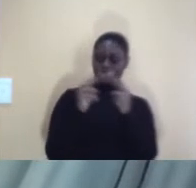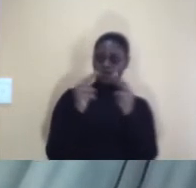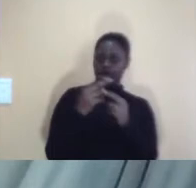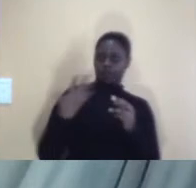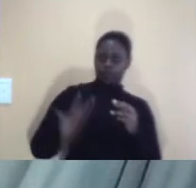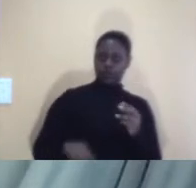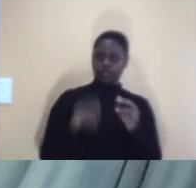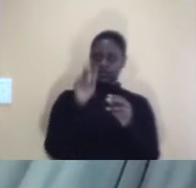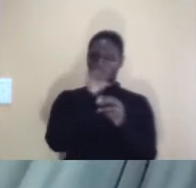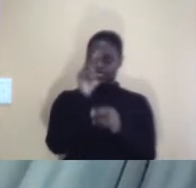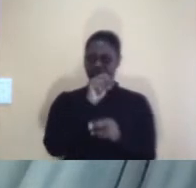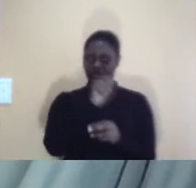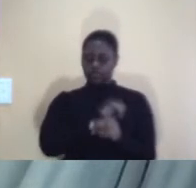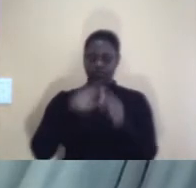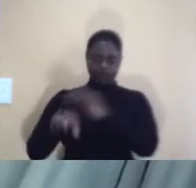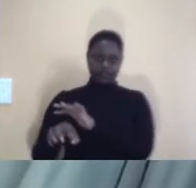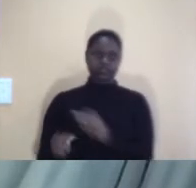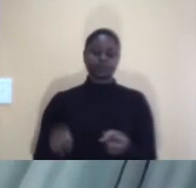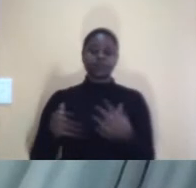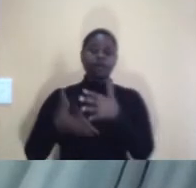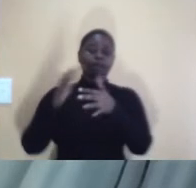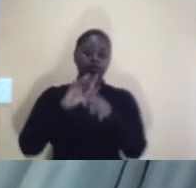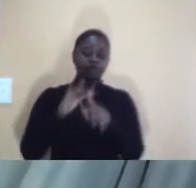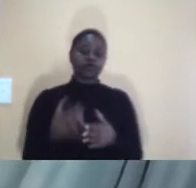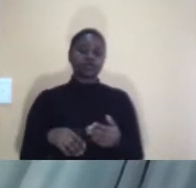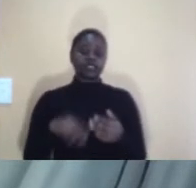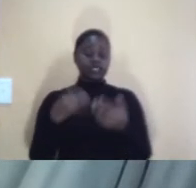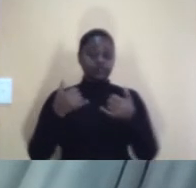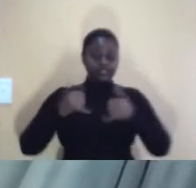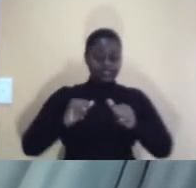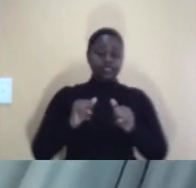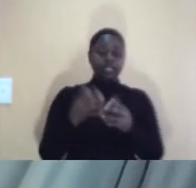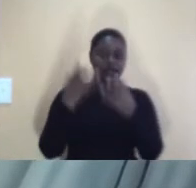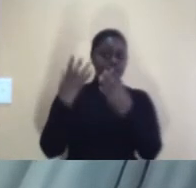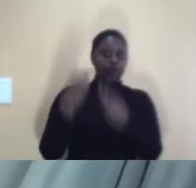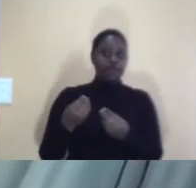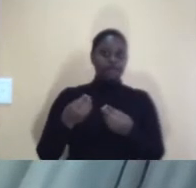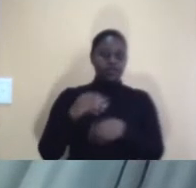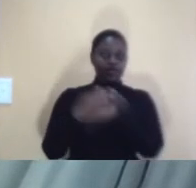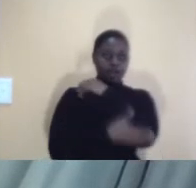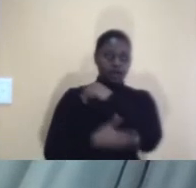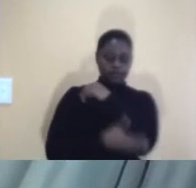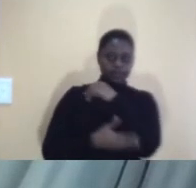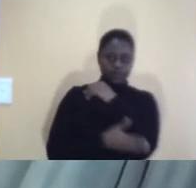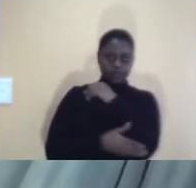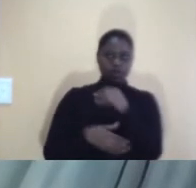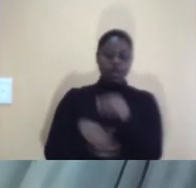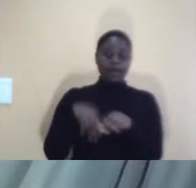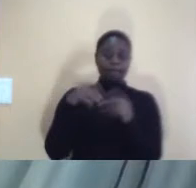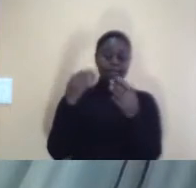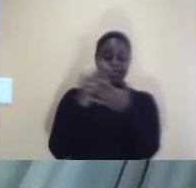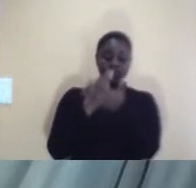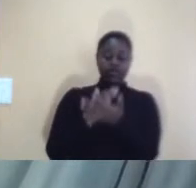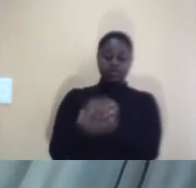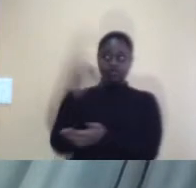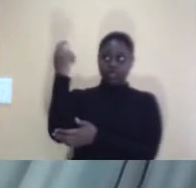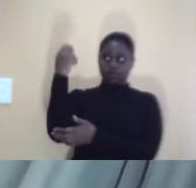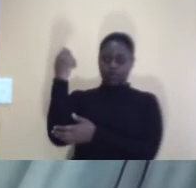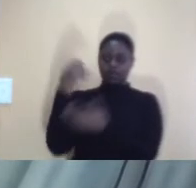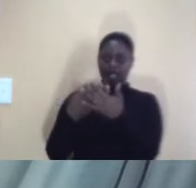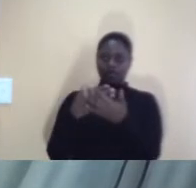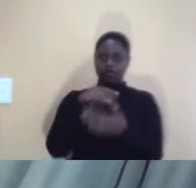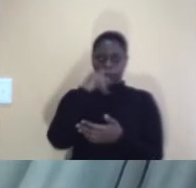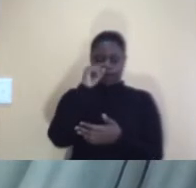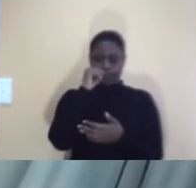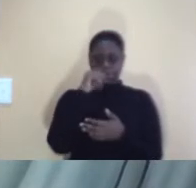the disparity that still exists within our country, especially between the urban and the rural areas after almost more